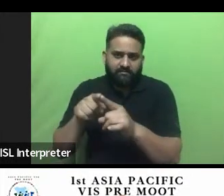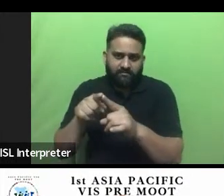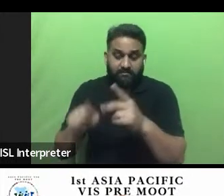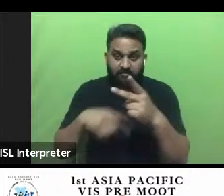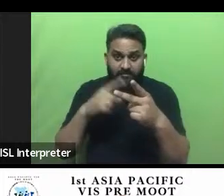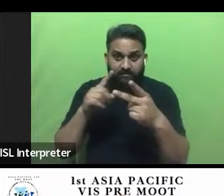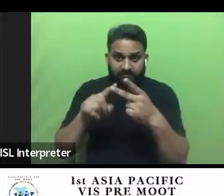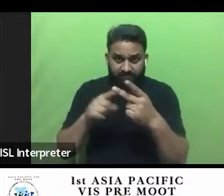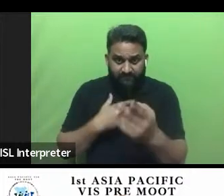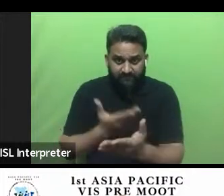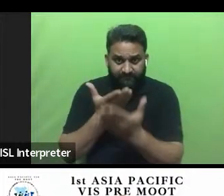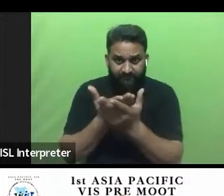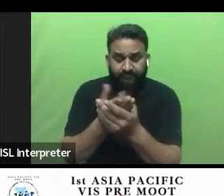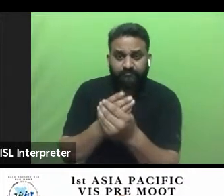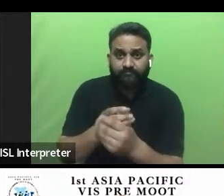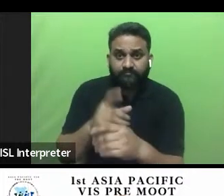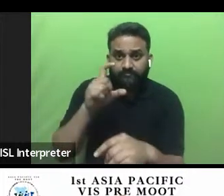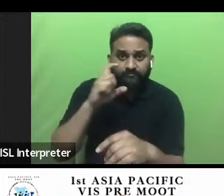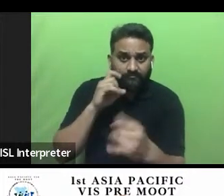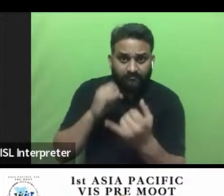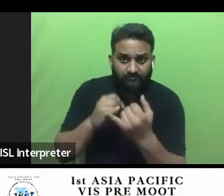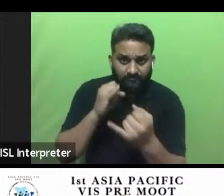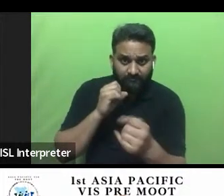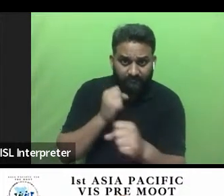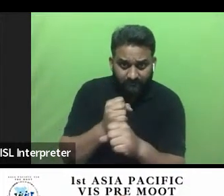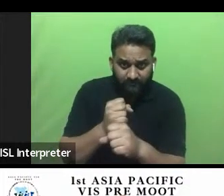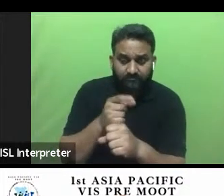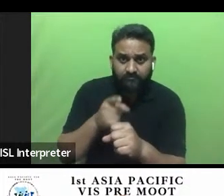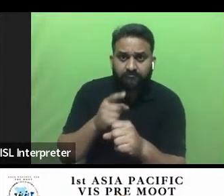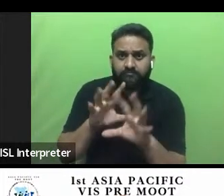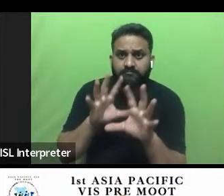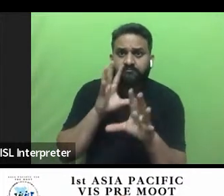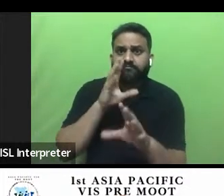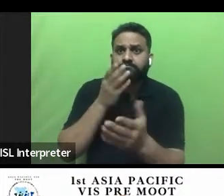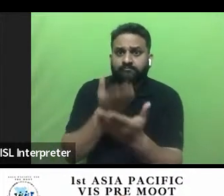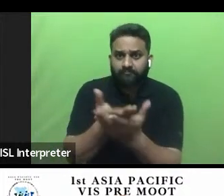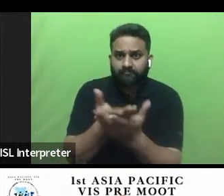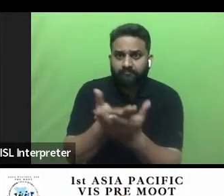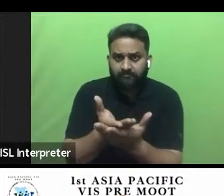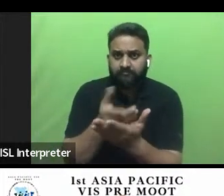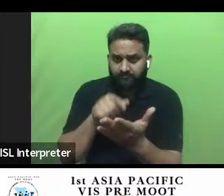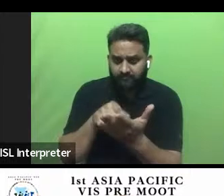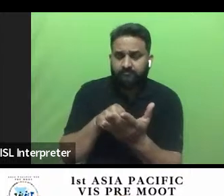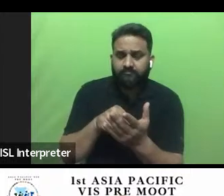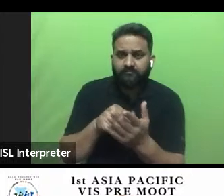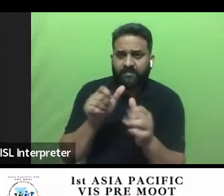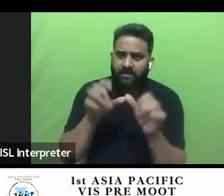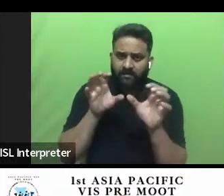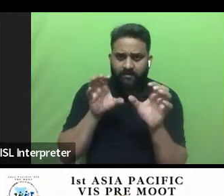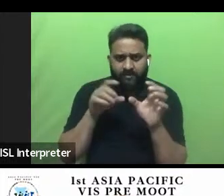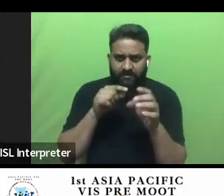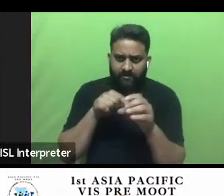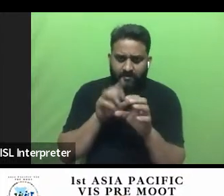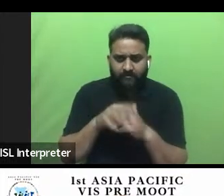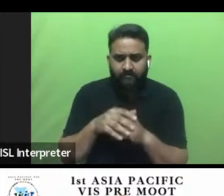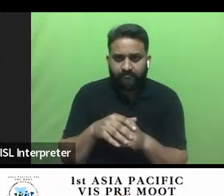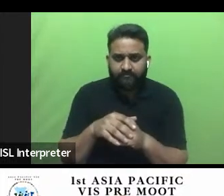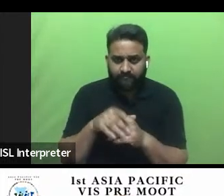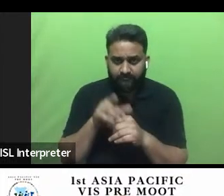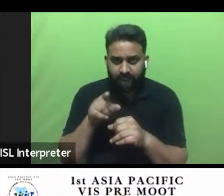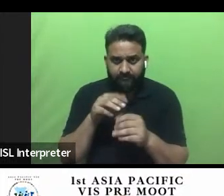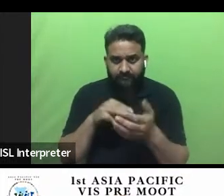is that the CISG is applicable over the arbitration agreement. Preliminarily, it is pertinent to